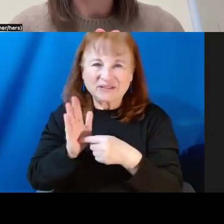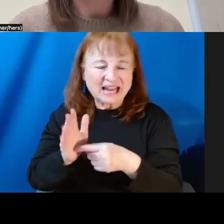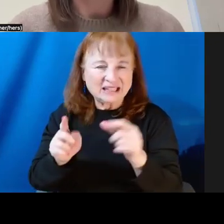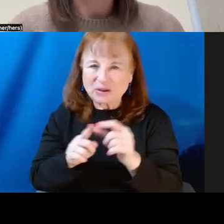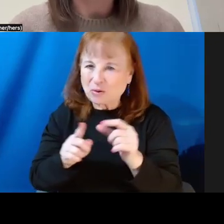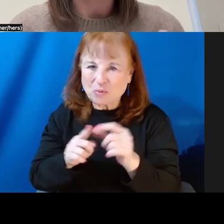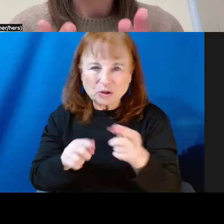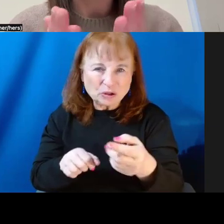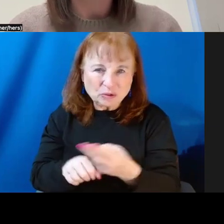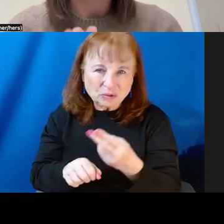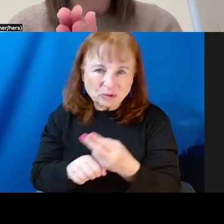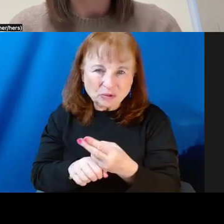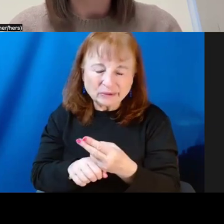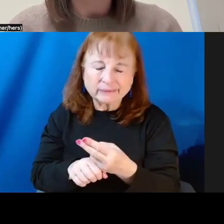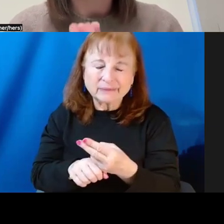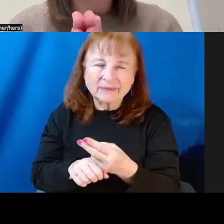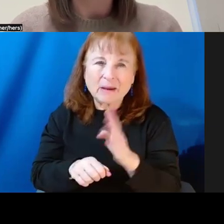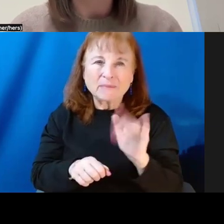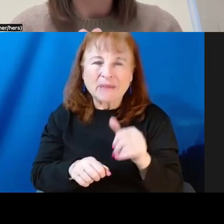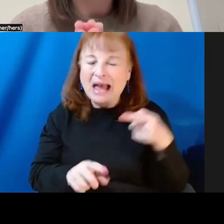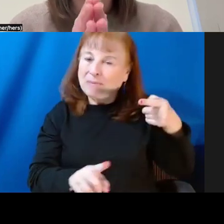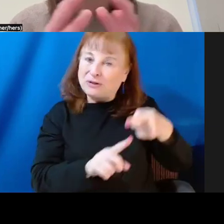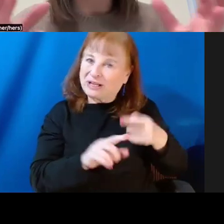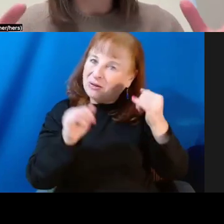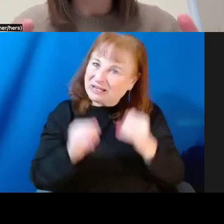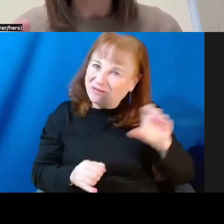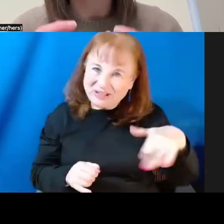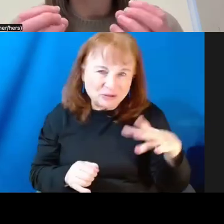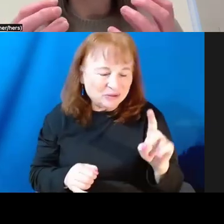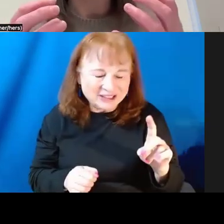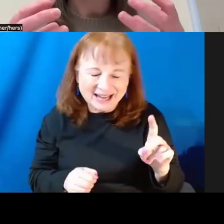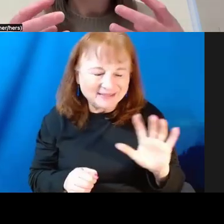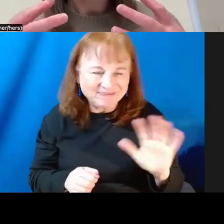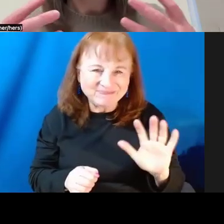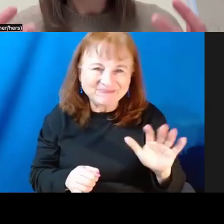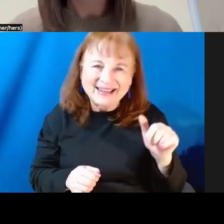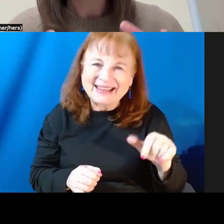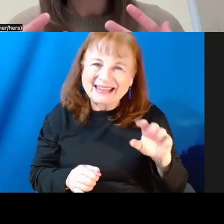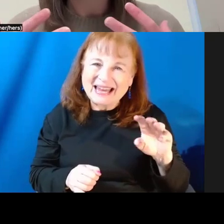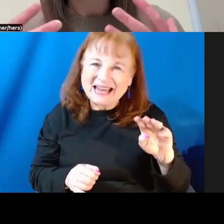words used by a particular individual child. These methods